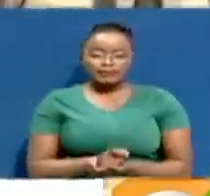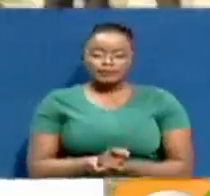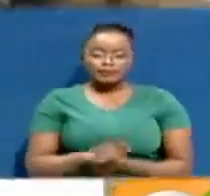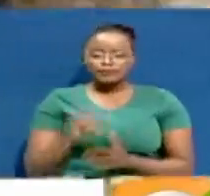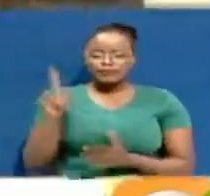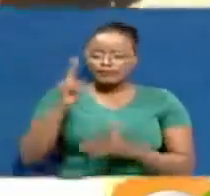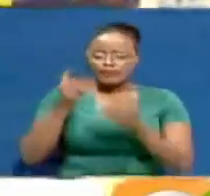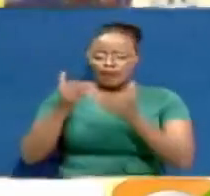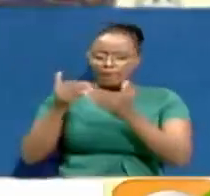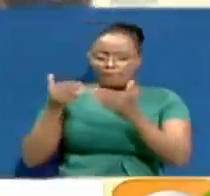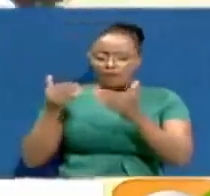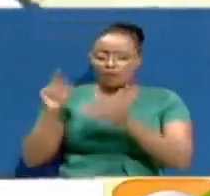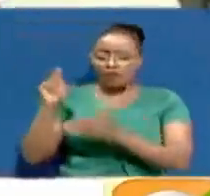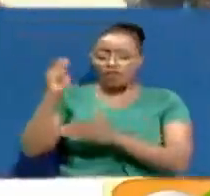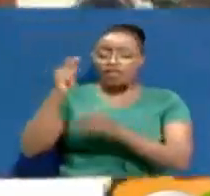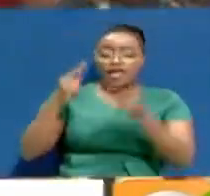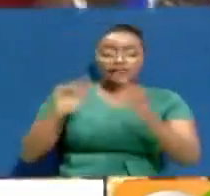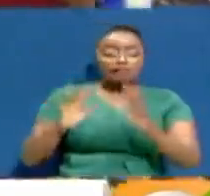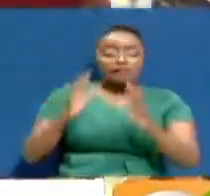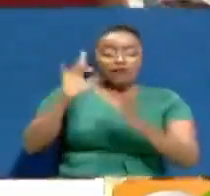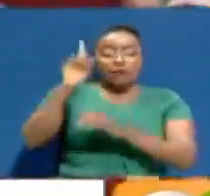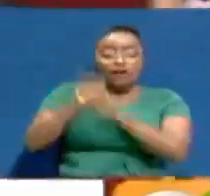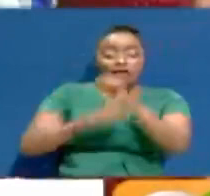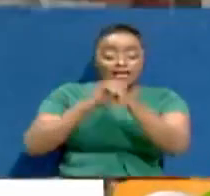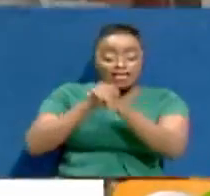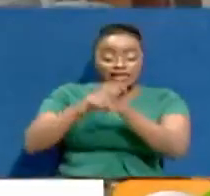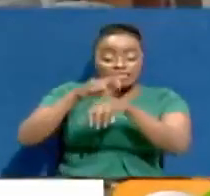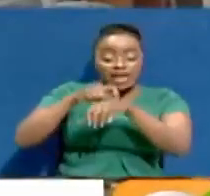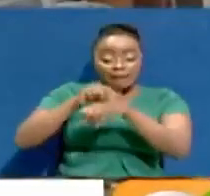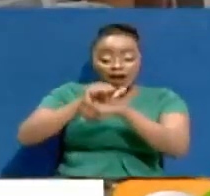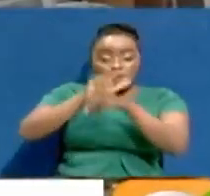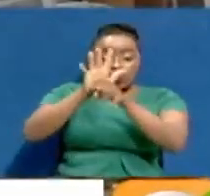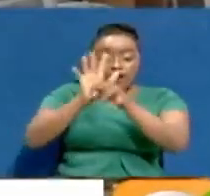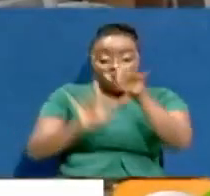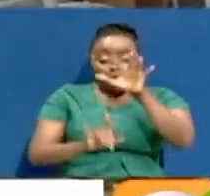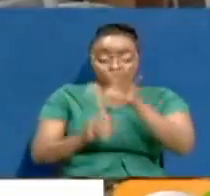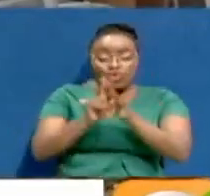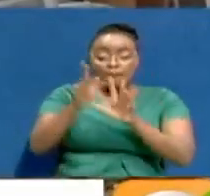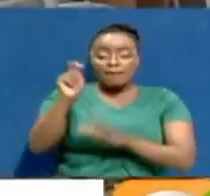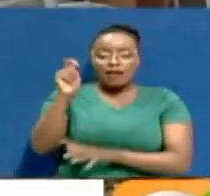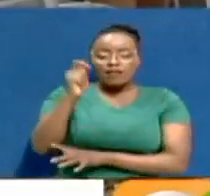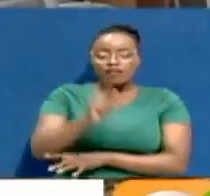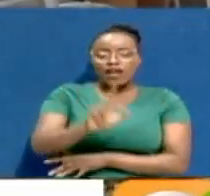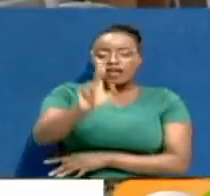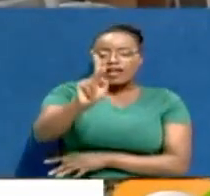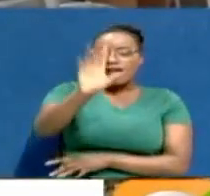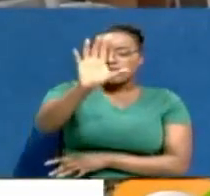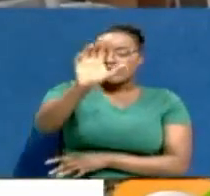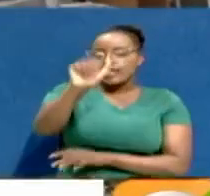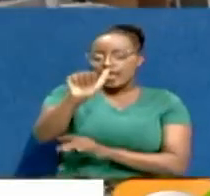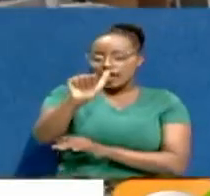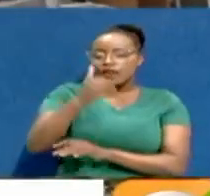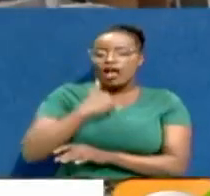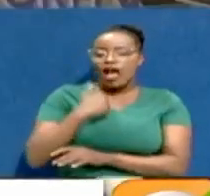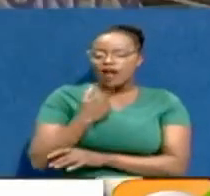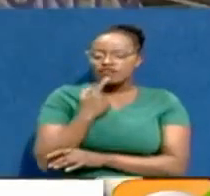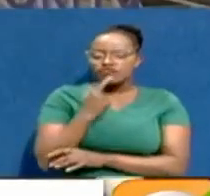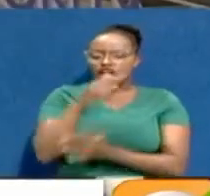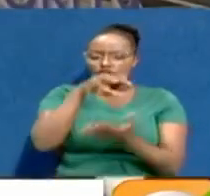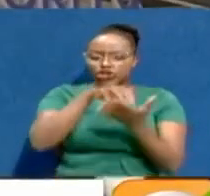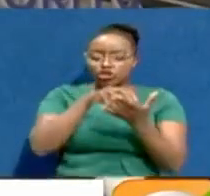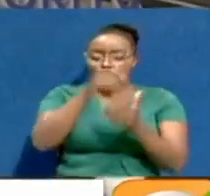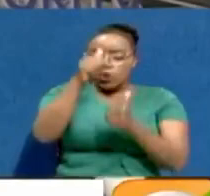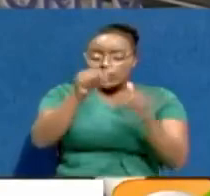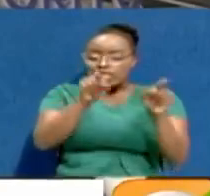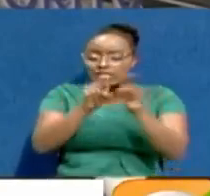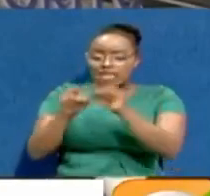Just days before the country marks 1 year since COVID-19 struck, the latest circular by the Kenya Civil Aviation Authority is telling of a situation